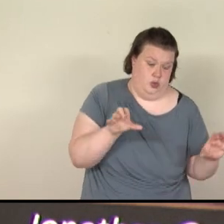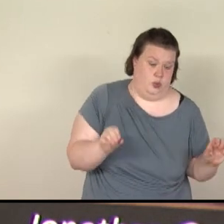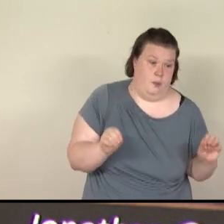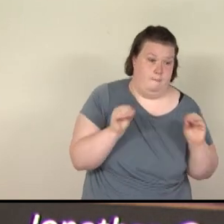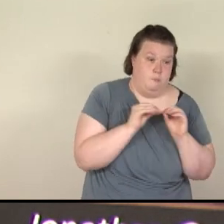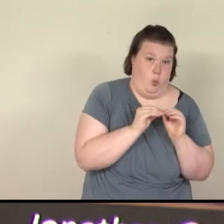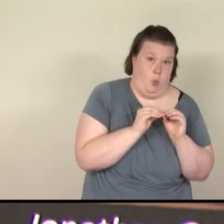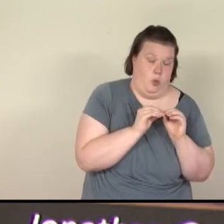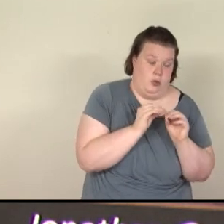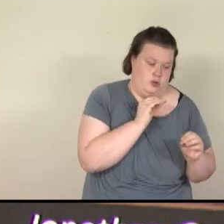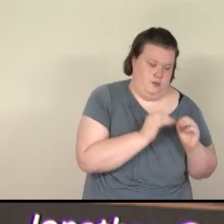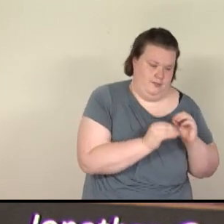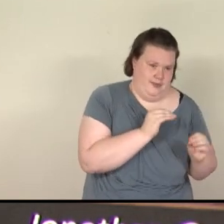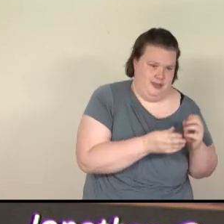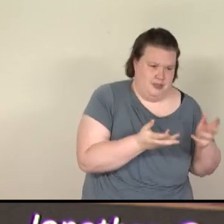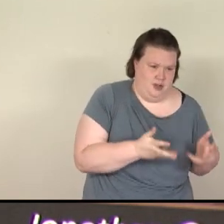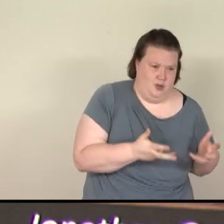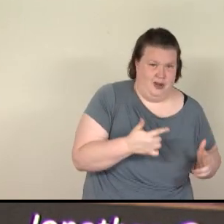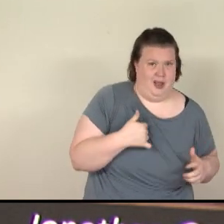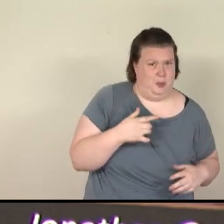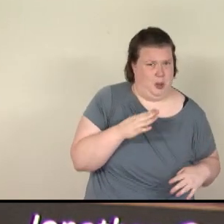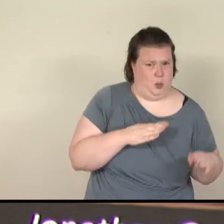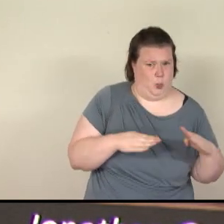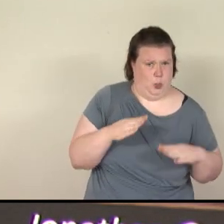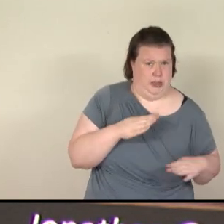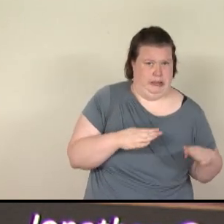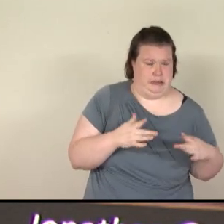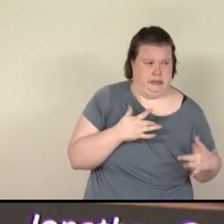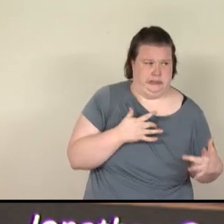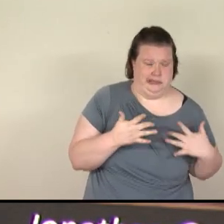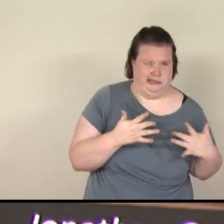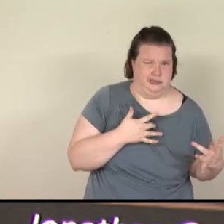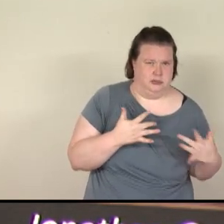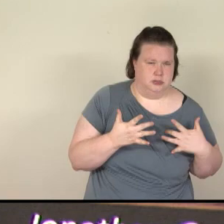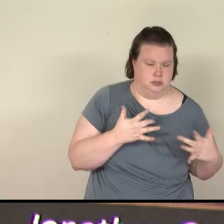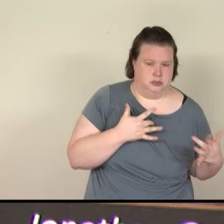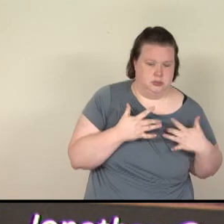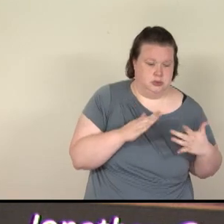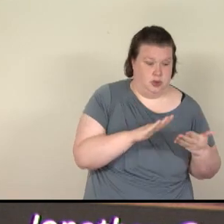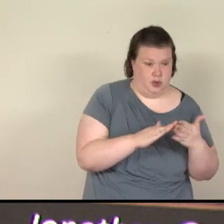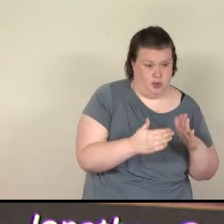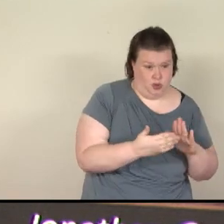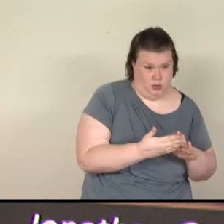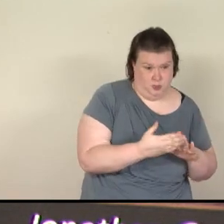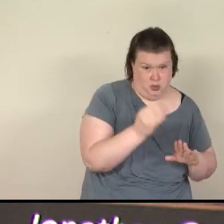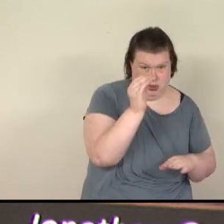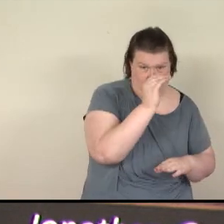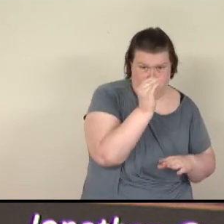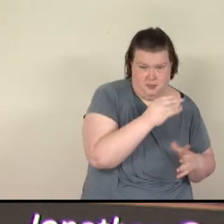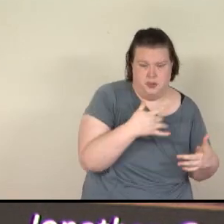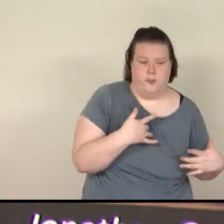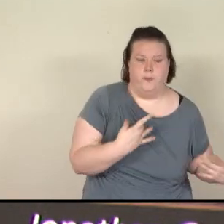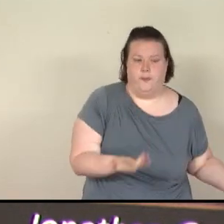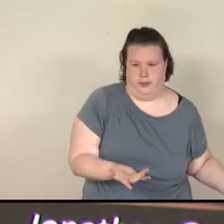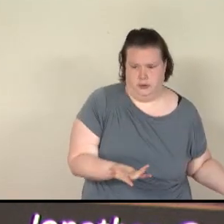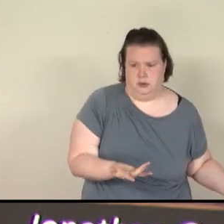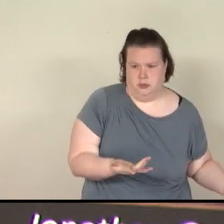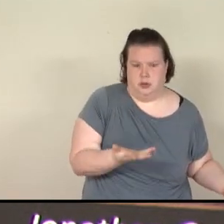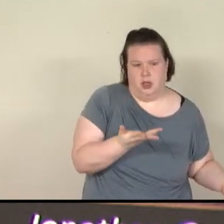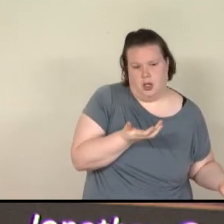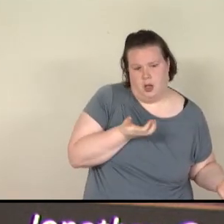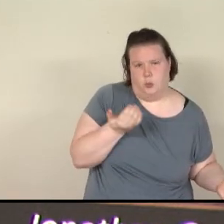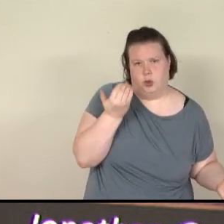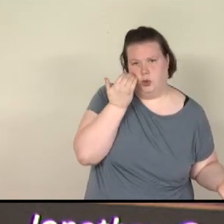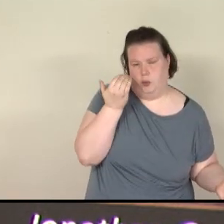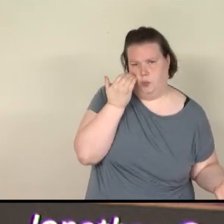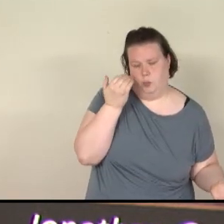already. So I'm a little worried to kind of hear about this. We're getting community input, and I would want to hear what community input are